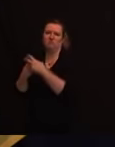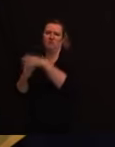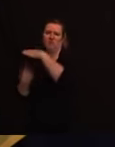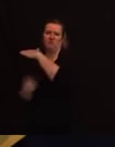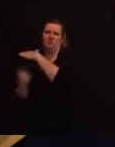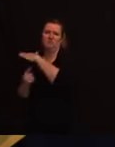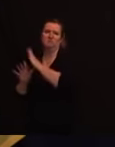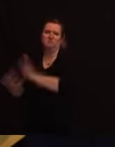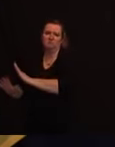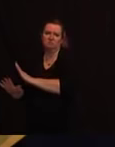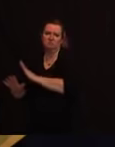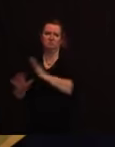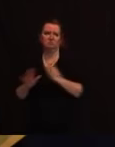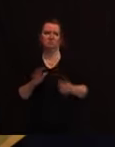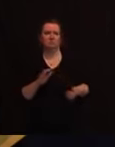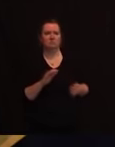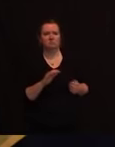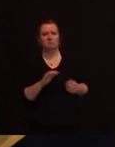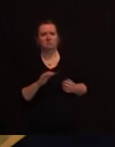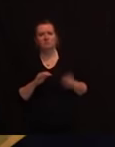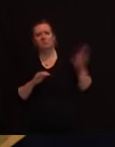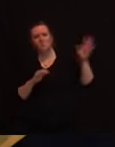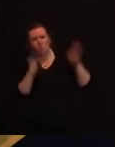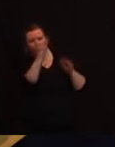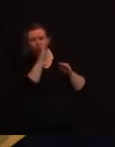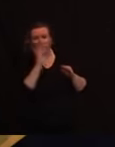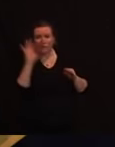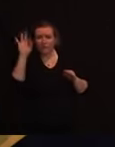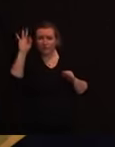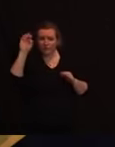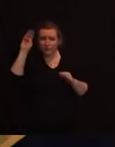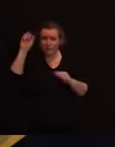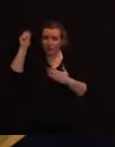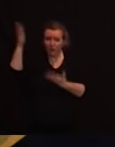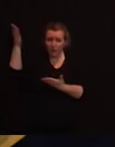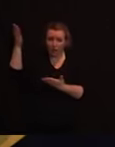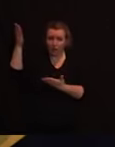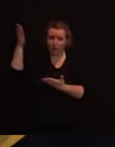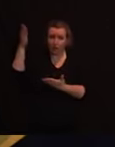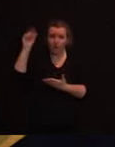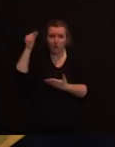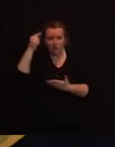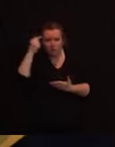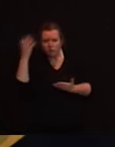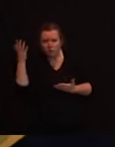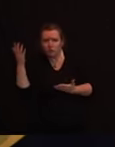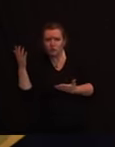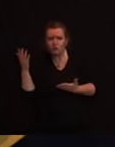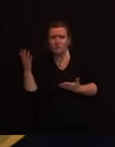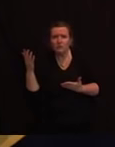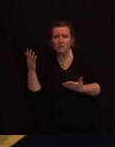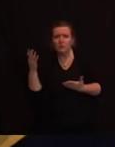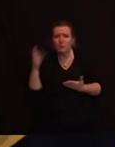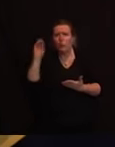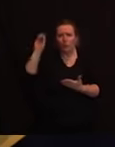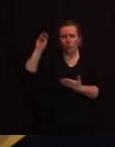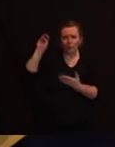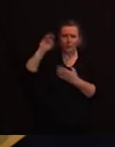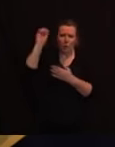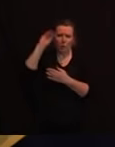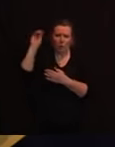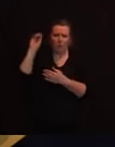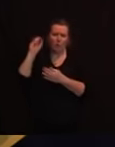that your support and the entire delegation support, as well as OEM's ask of FEMA, have that third site stood